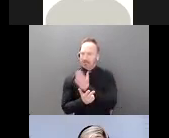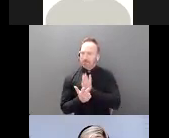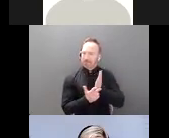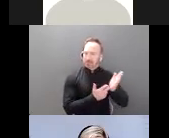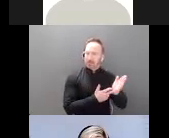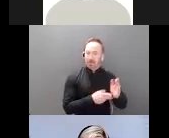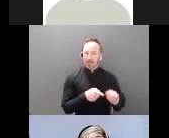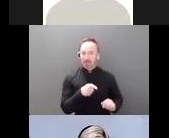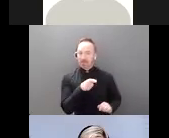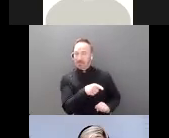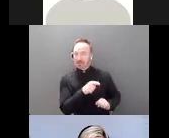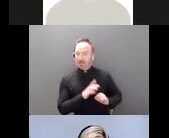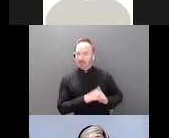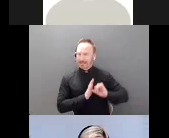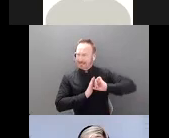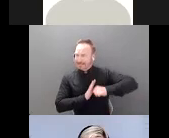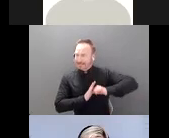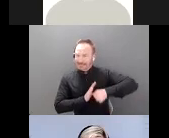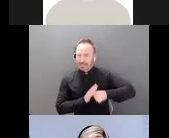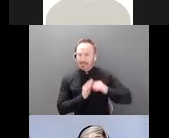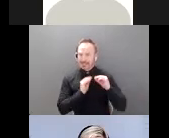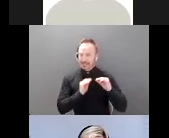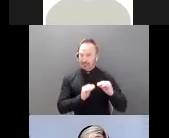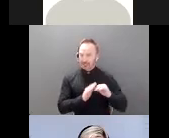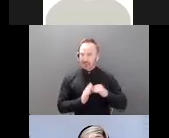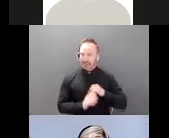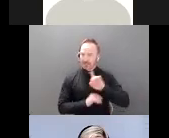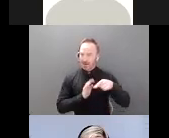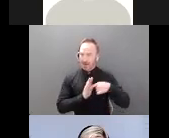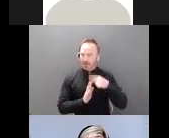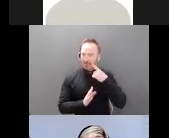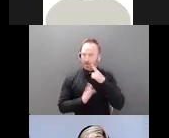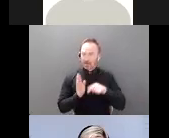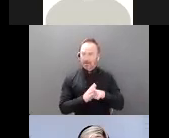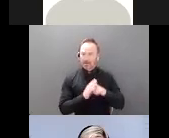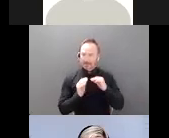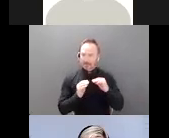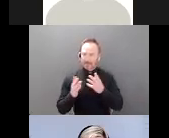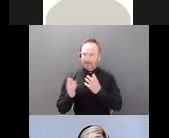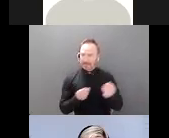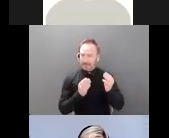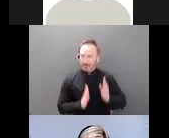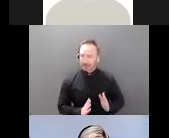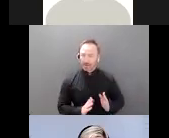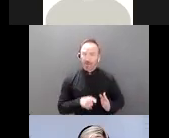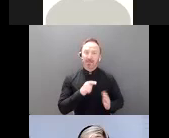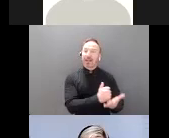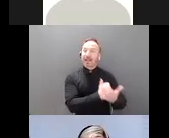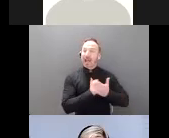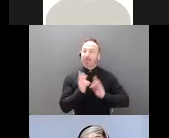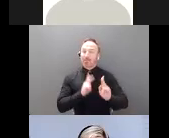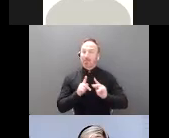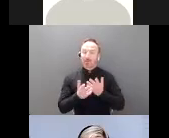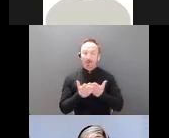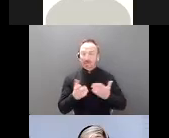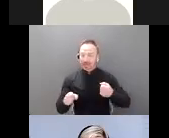of elder mediation. So the mediator and using the insight approach helps people in conflict talk about what matters to